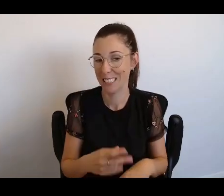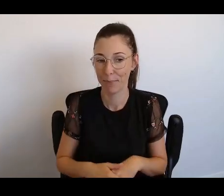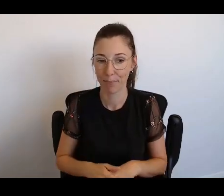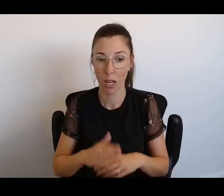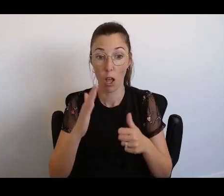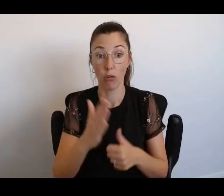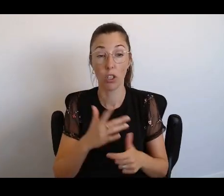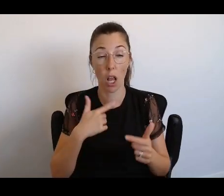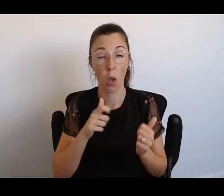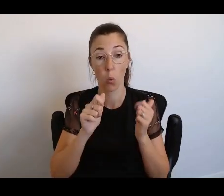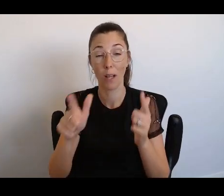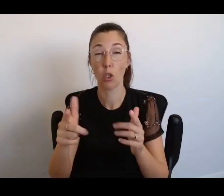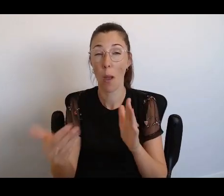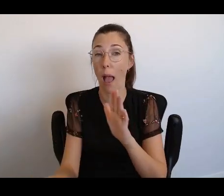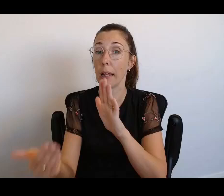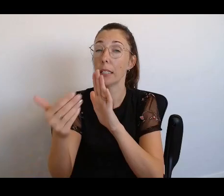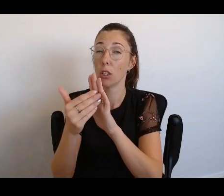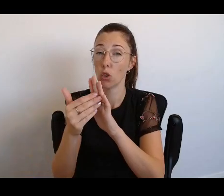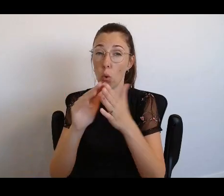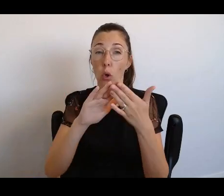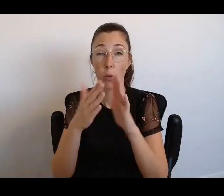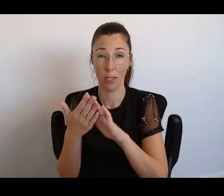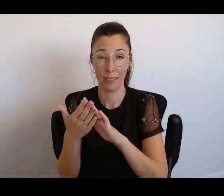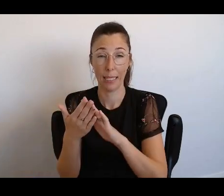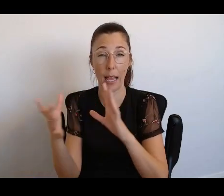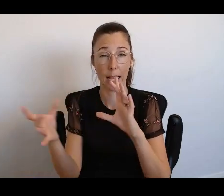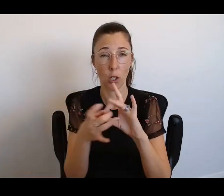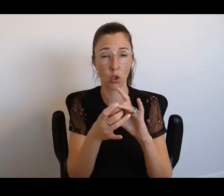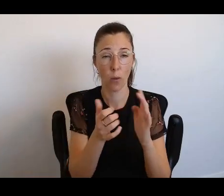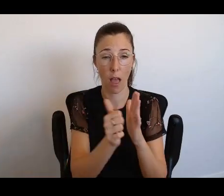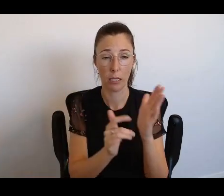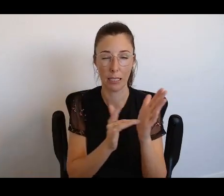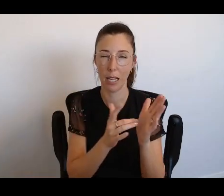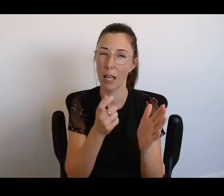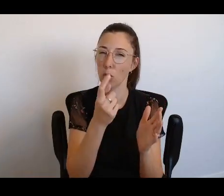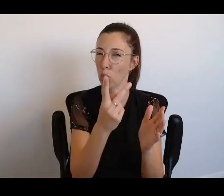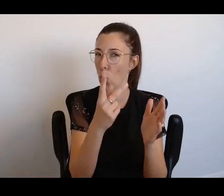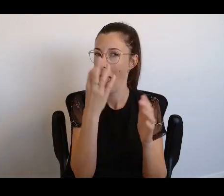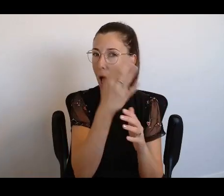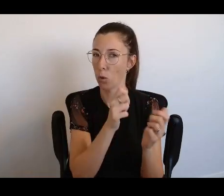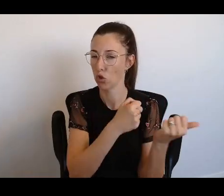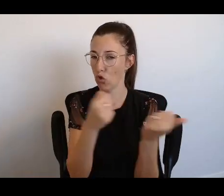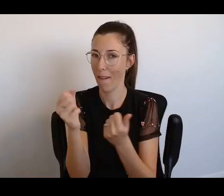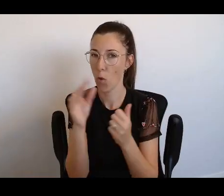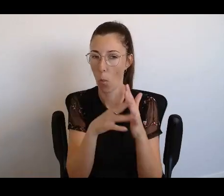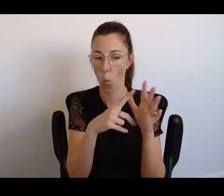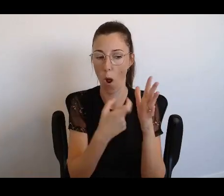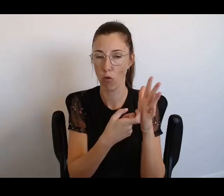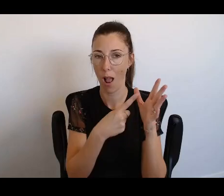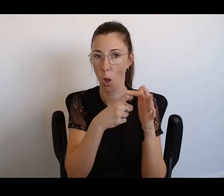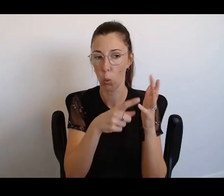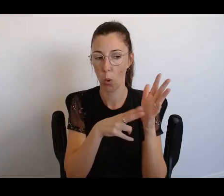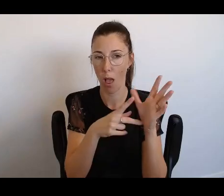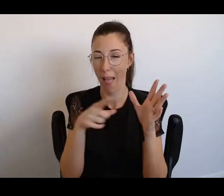additional communities serviced through the Arts Centre. It's located a couple of hours' drive from Warrakoona, with a very small population of 30